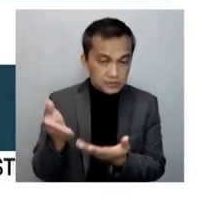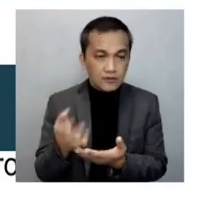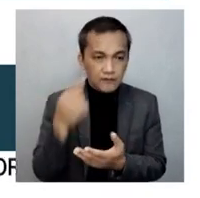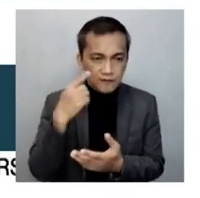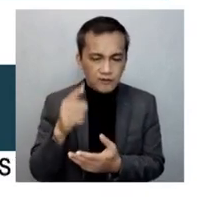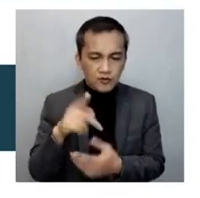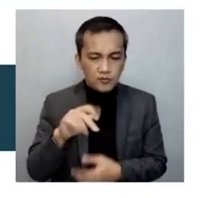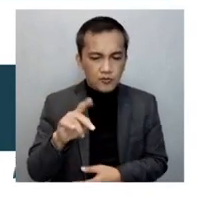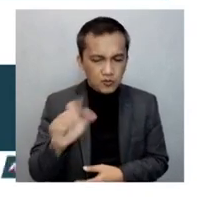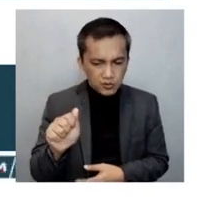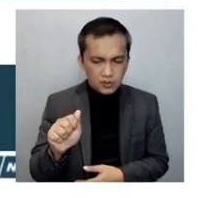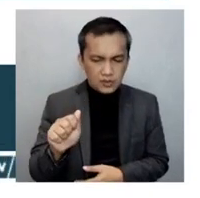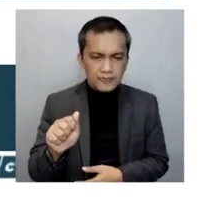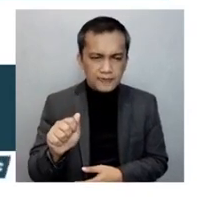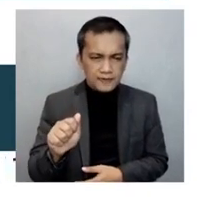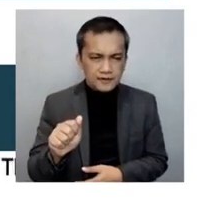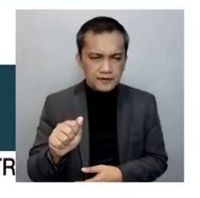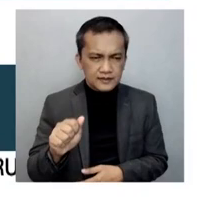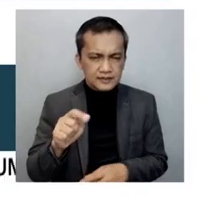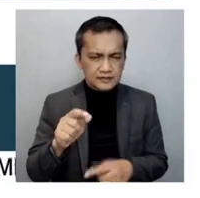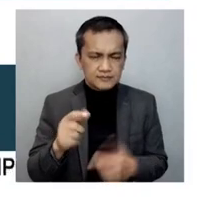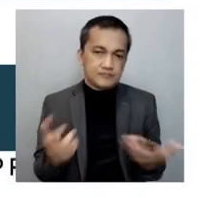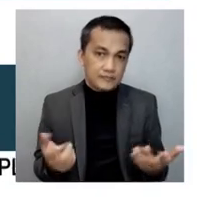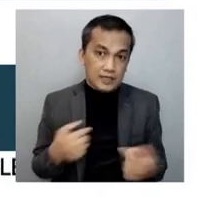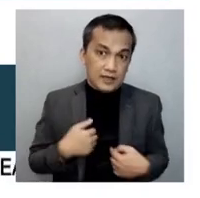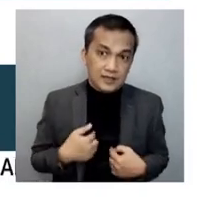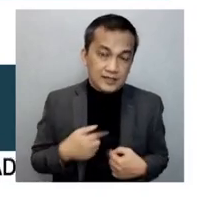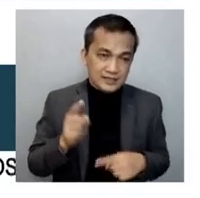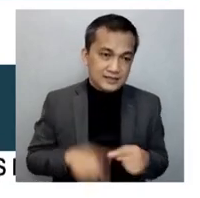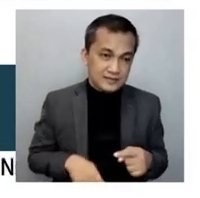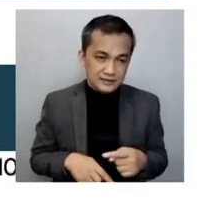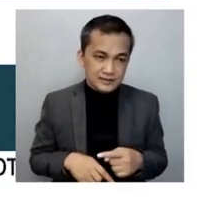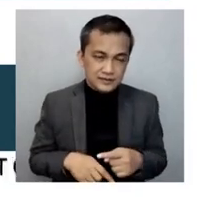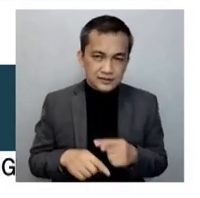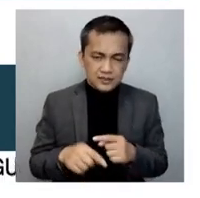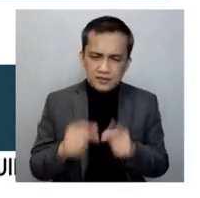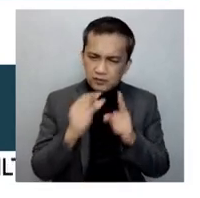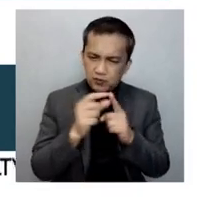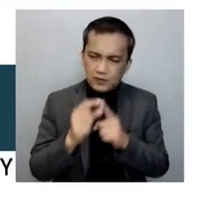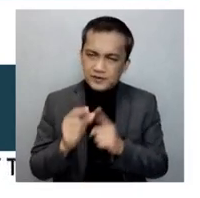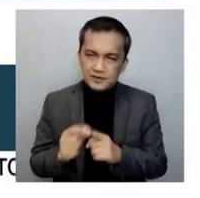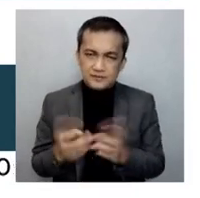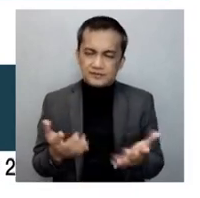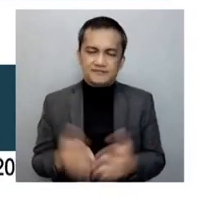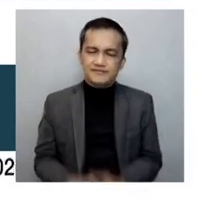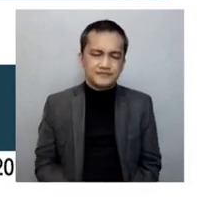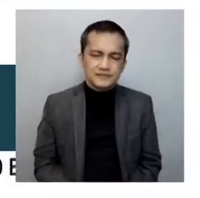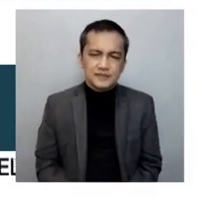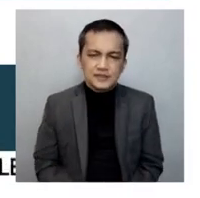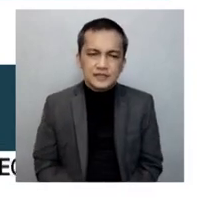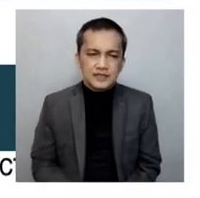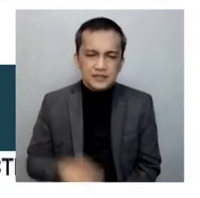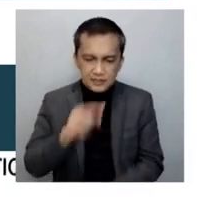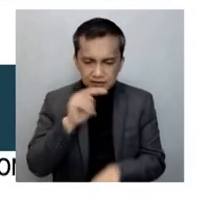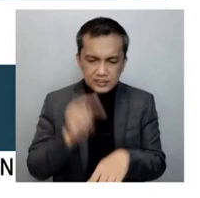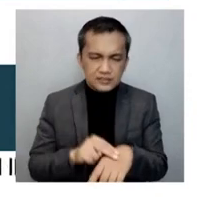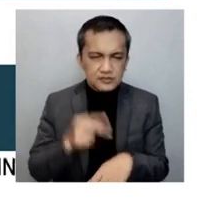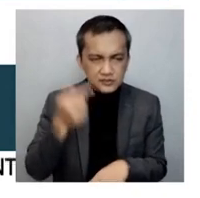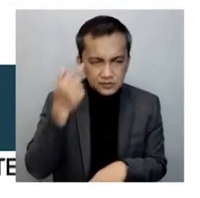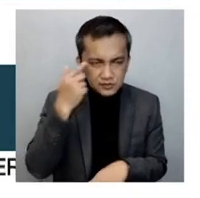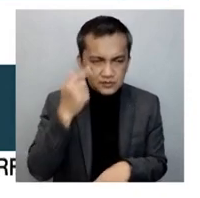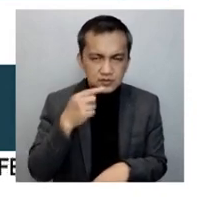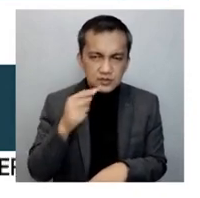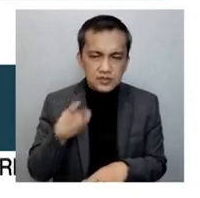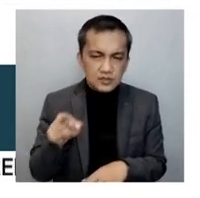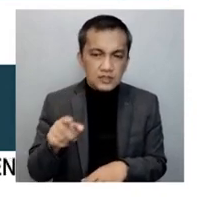Pola and can't of course, I can't say it for verbatim, I'm paraphrasing her here. National government was there for